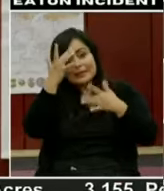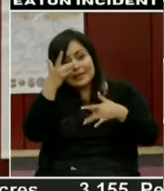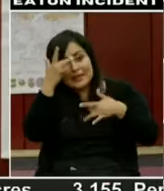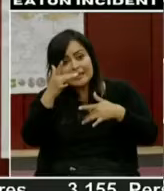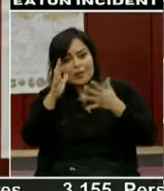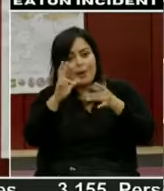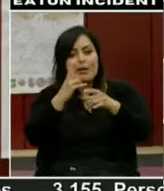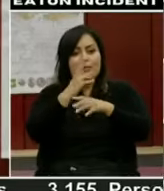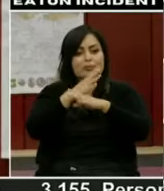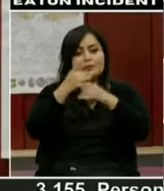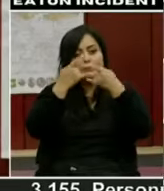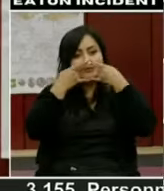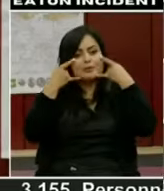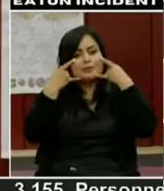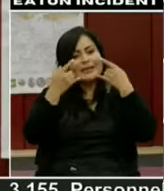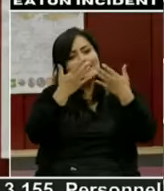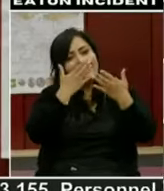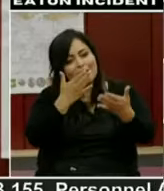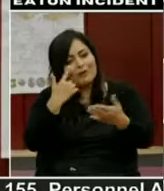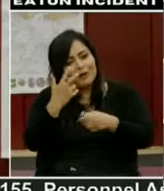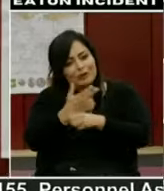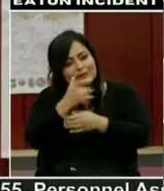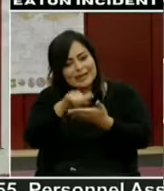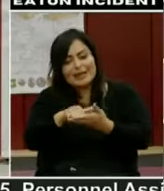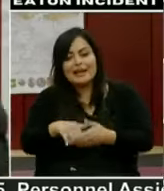be here for questions afterwards. Thank you.